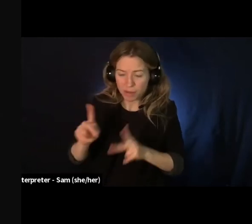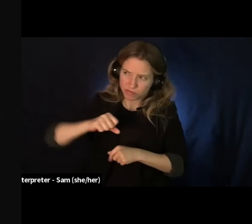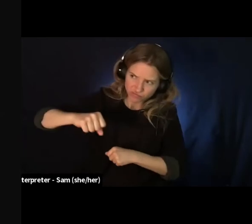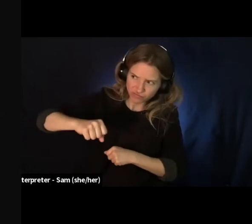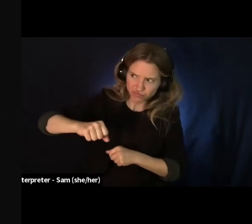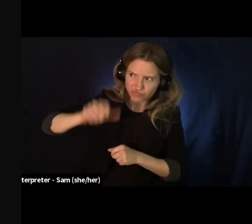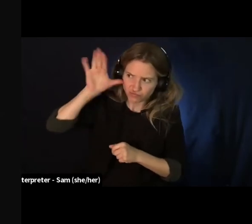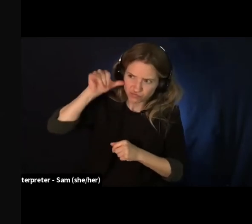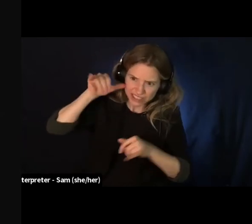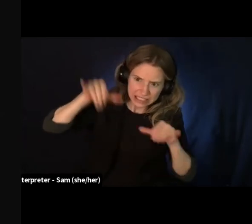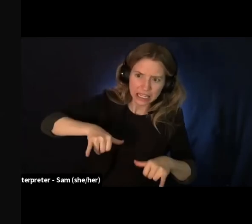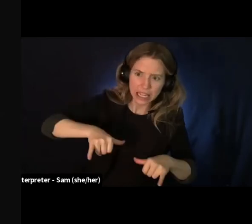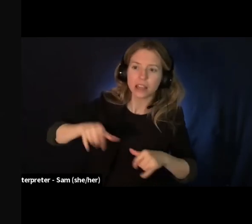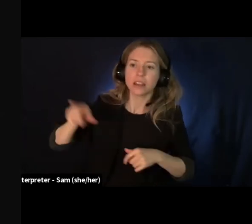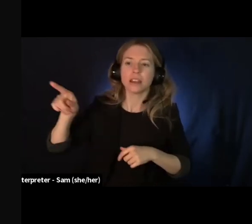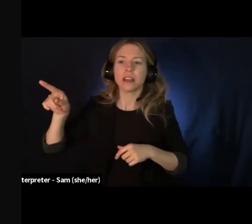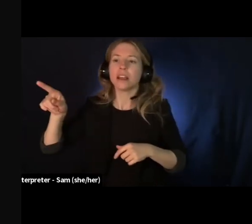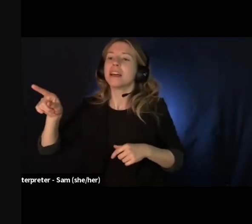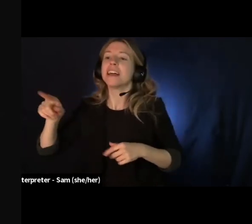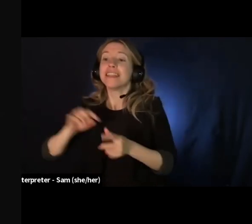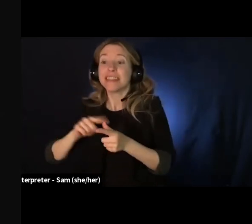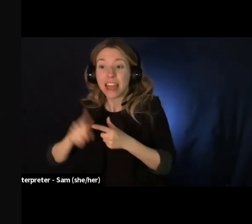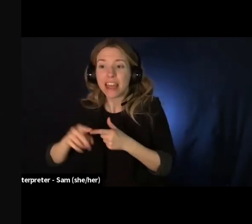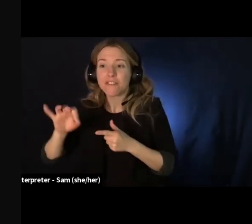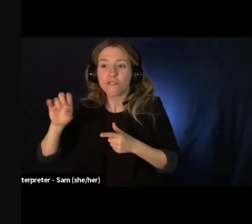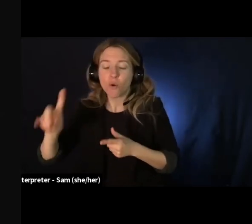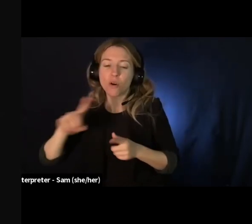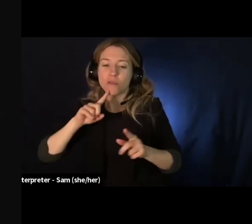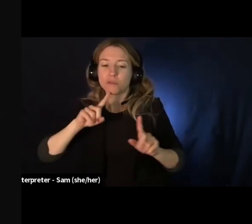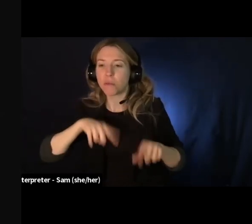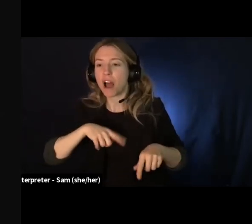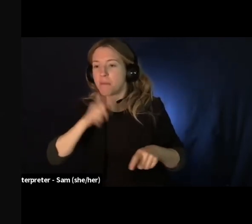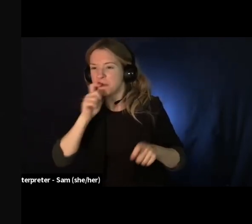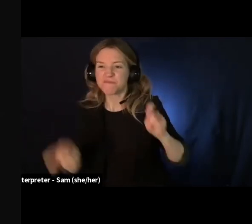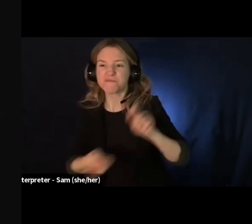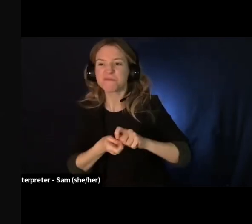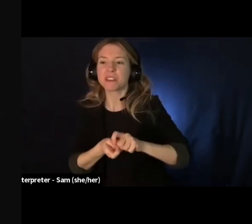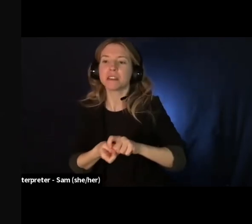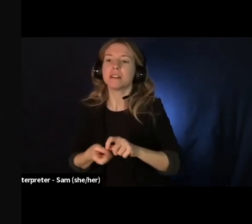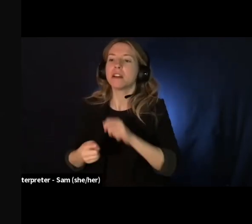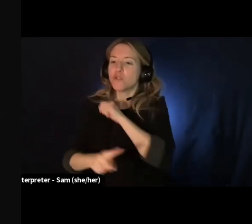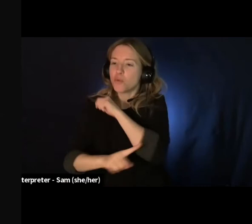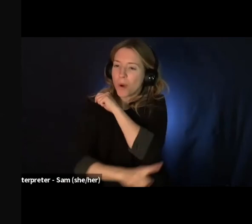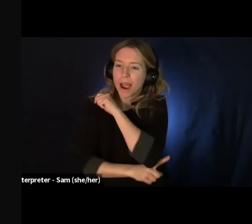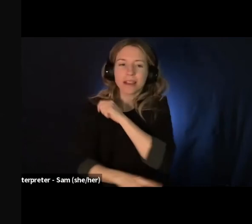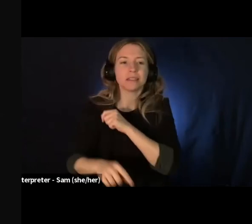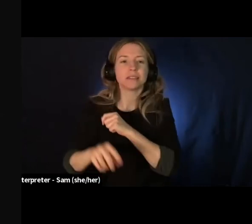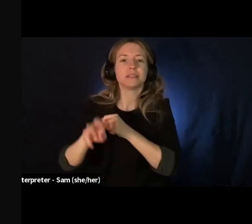manufacturing plant in North America, which was built in Mahwah, New Jersey.